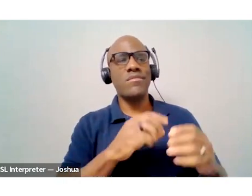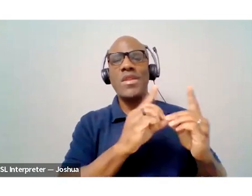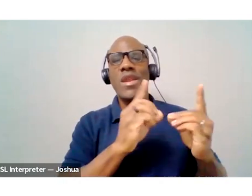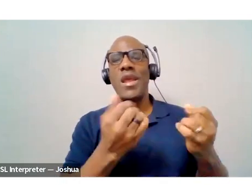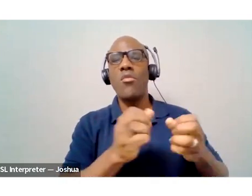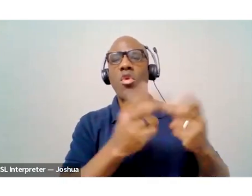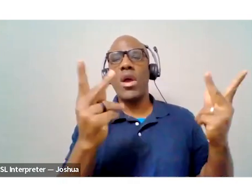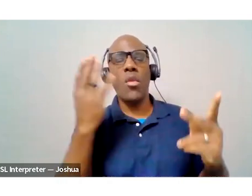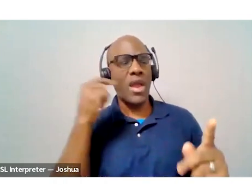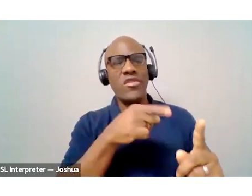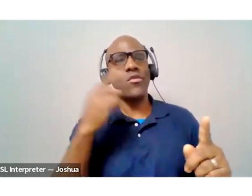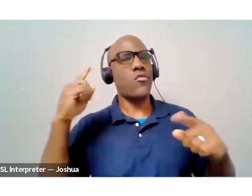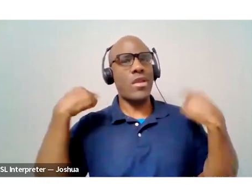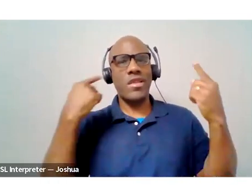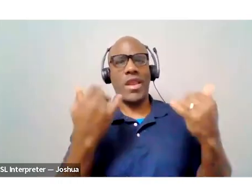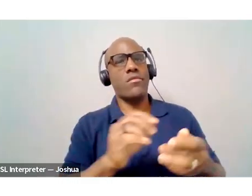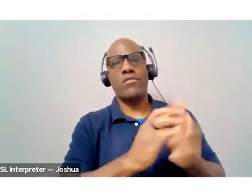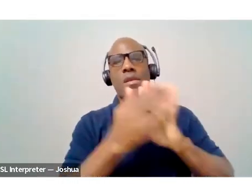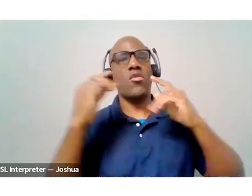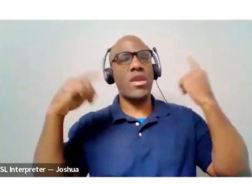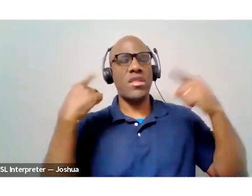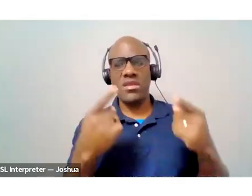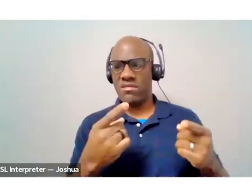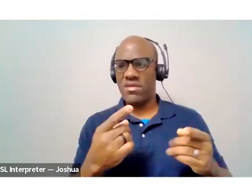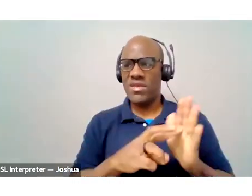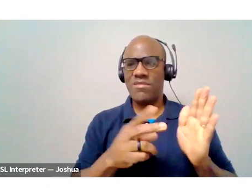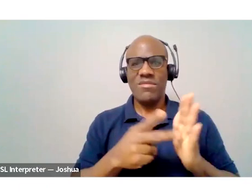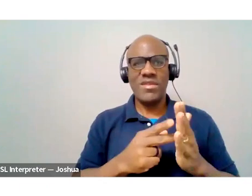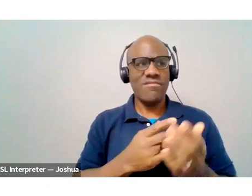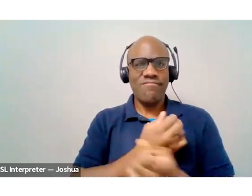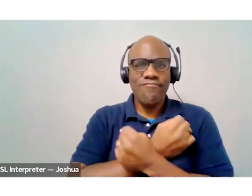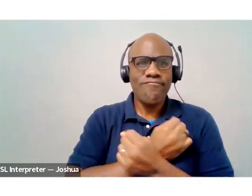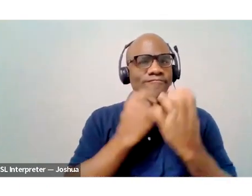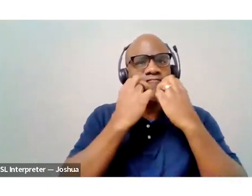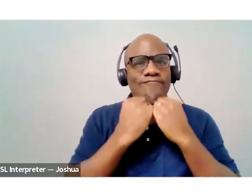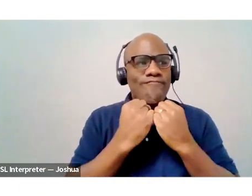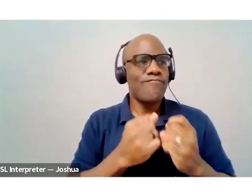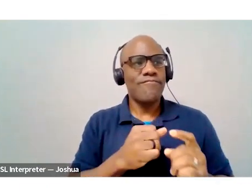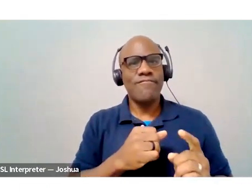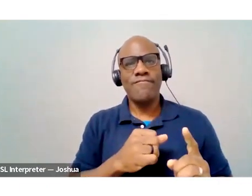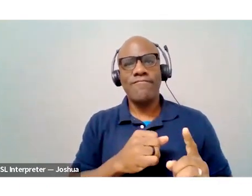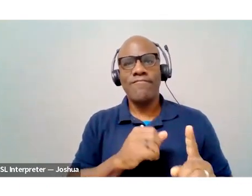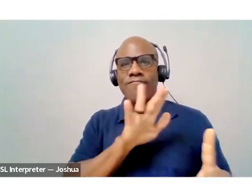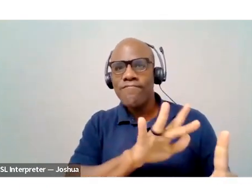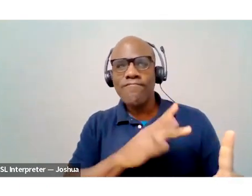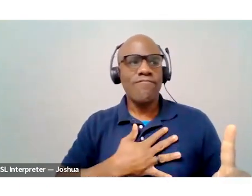automatically end any compassion to have for high femme